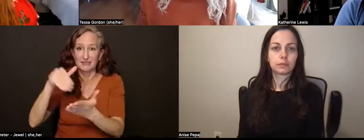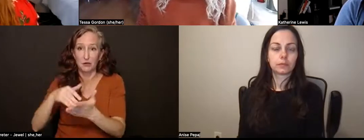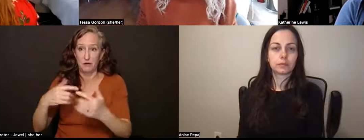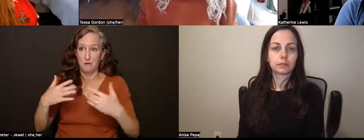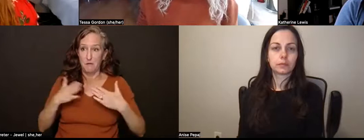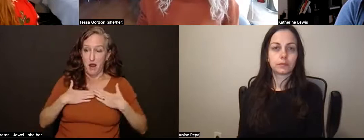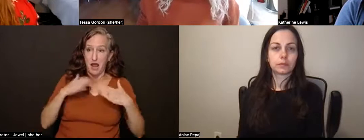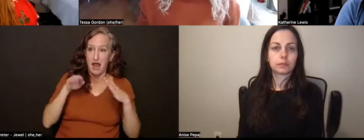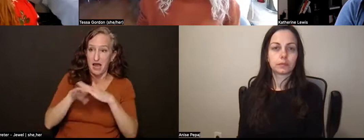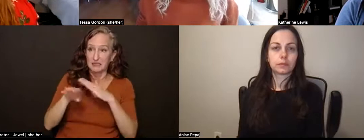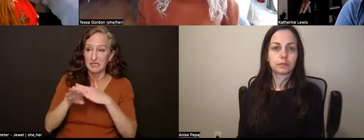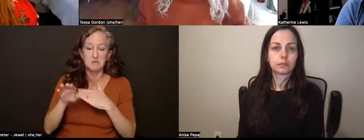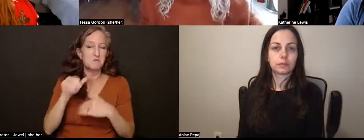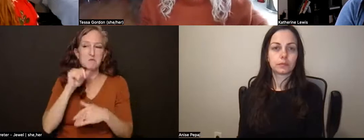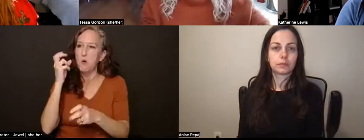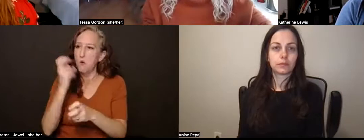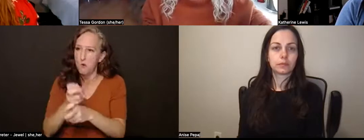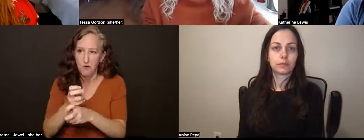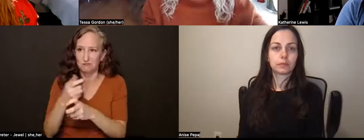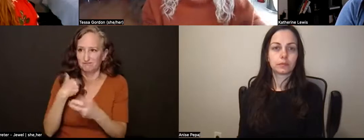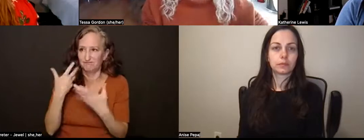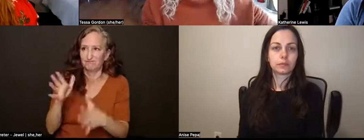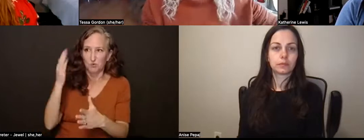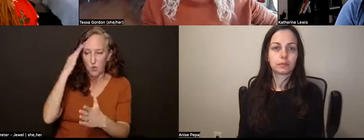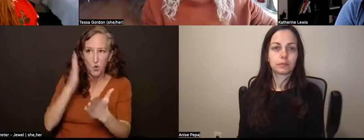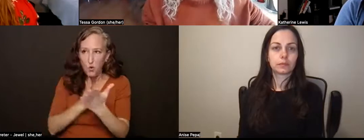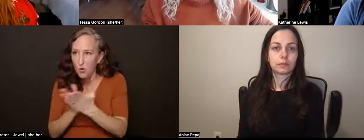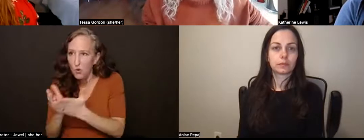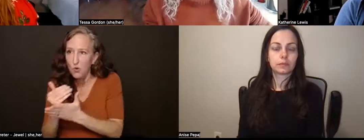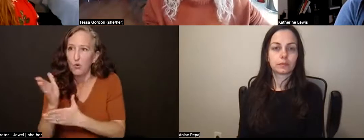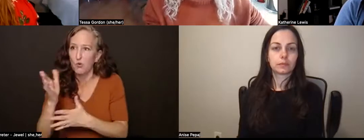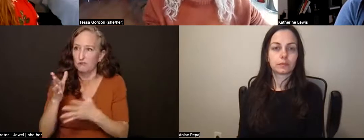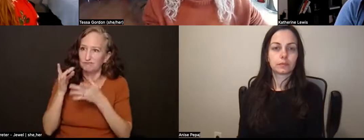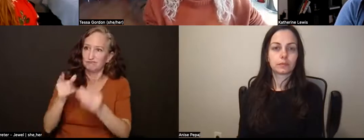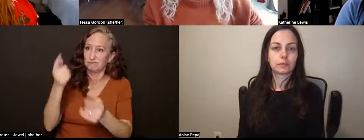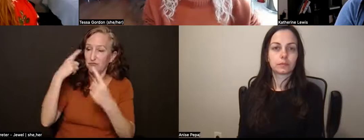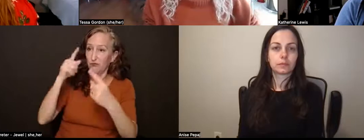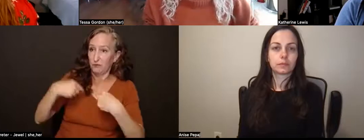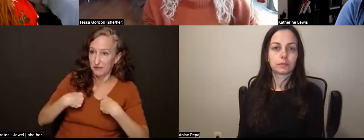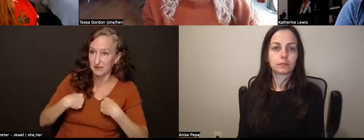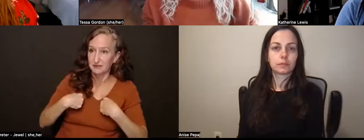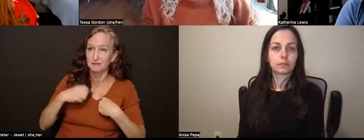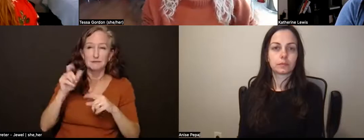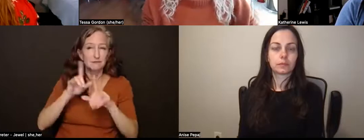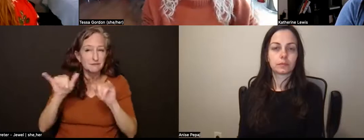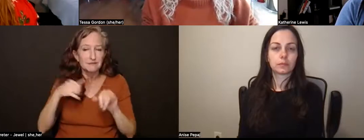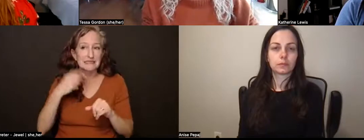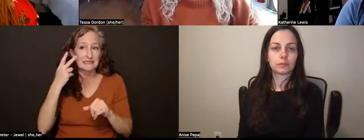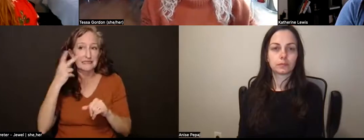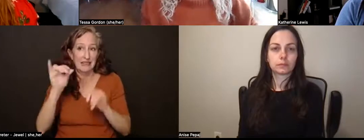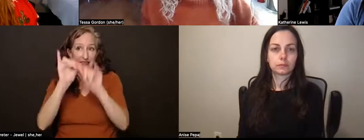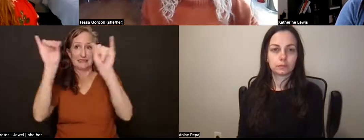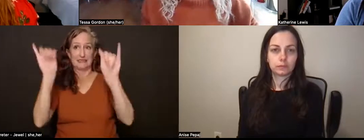is not a difficult thing, and I find it to be pretty seamless. But I do see that our healthcare system is